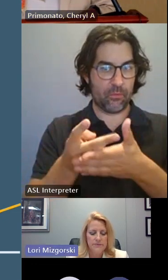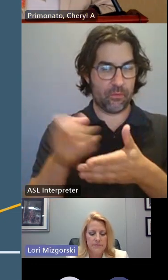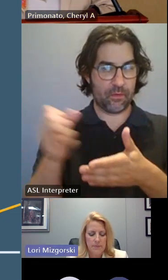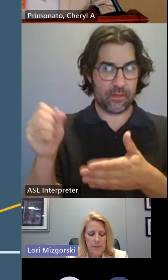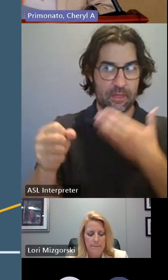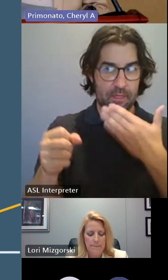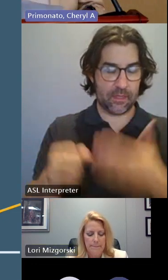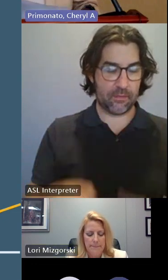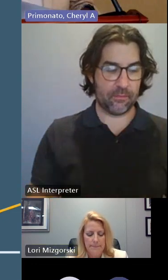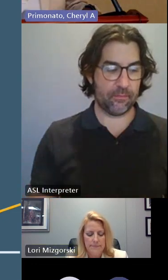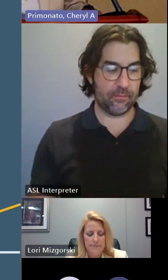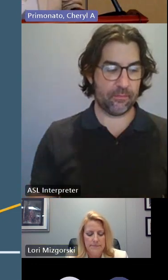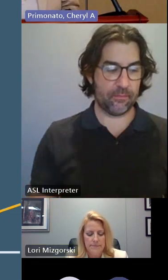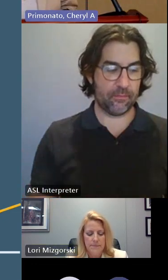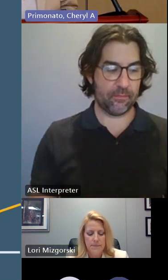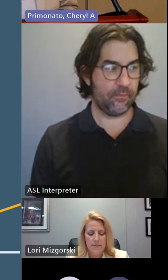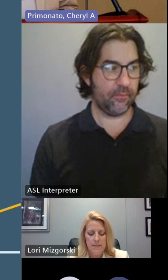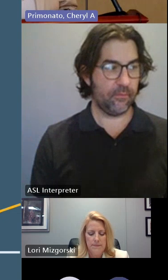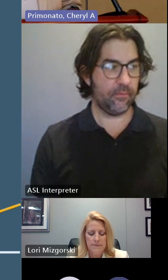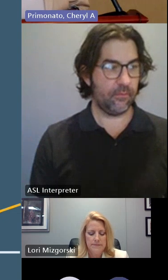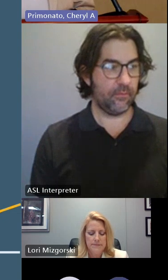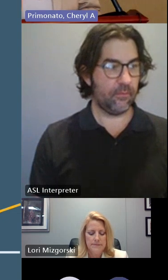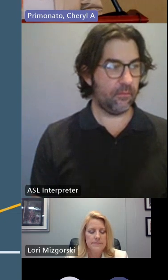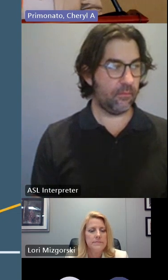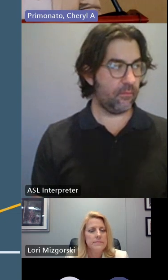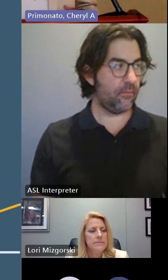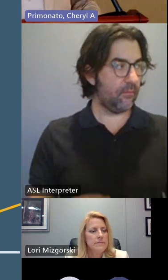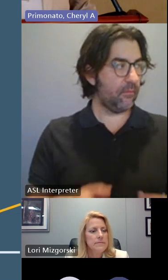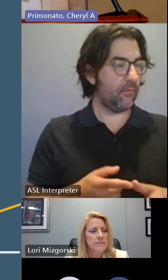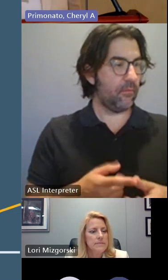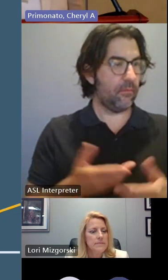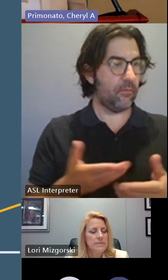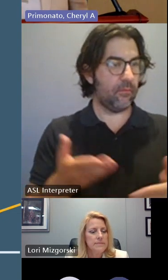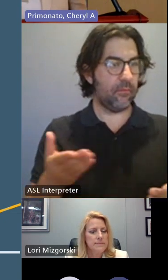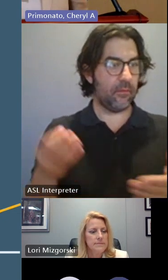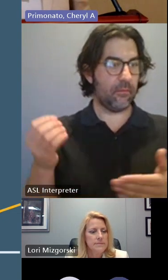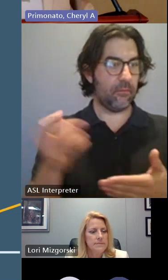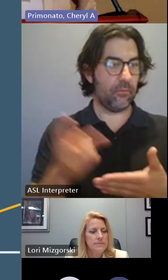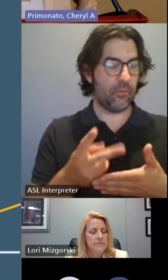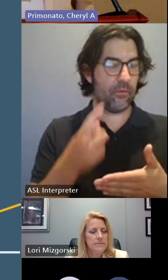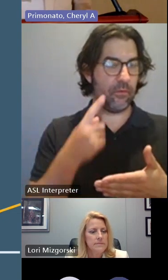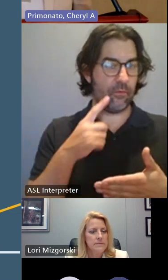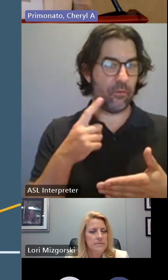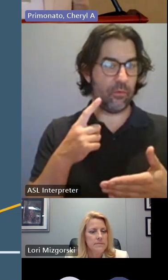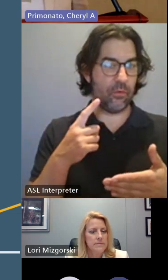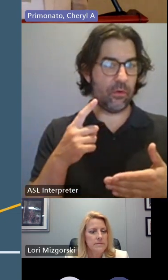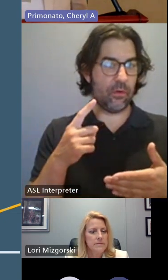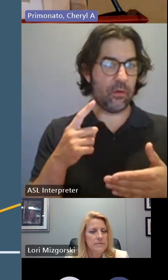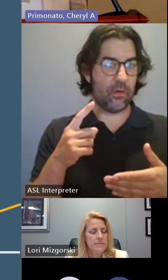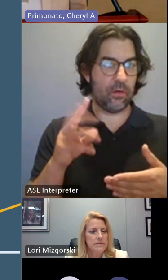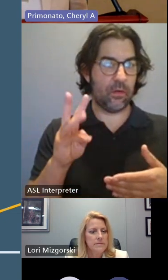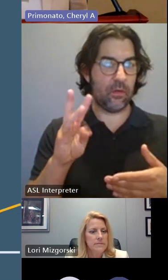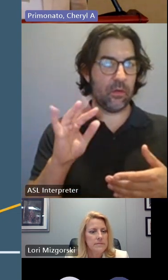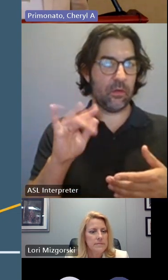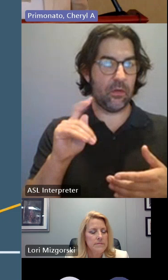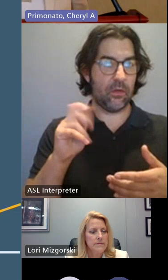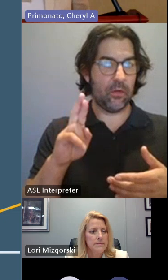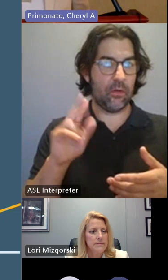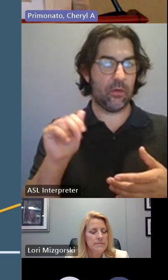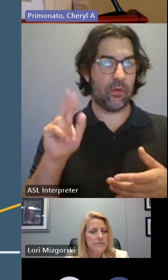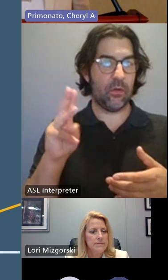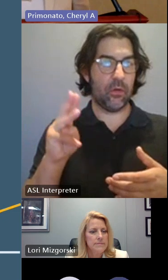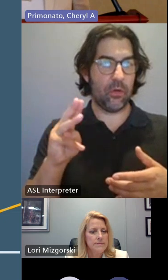thank you. Okay, thank you. The first item that we have is for wiper arm assemblies. This